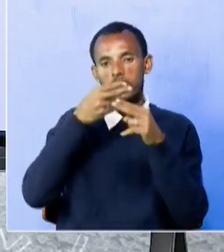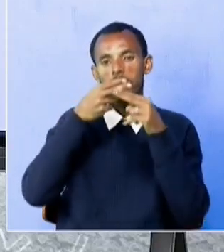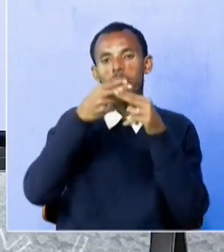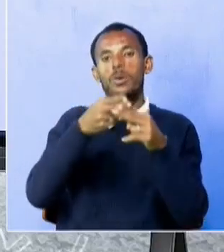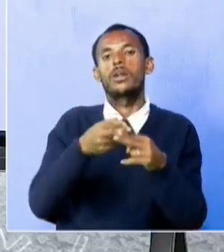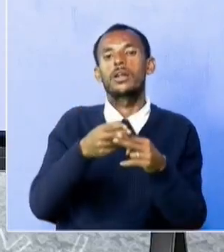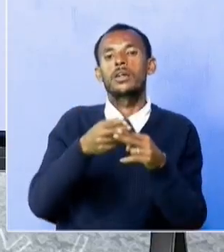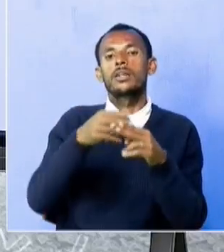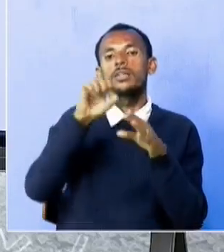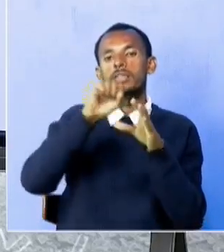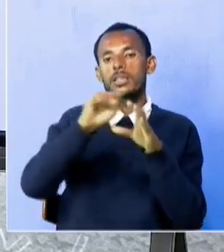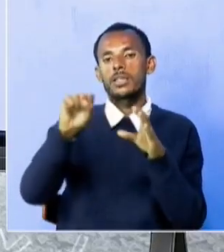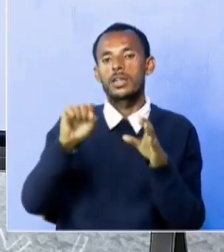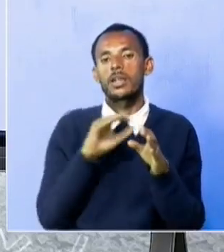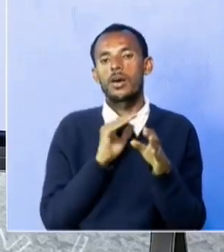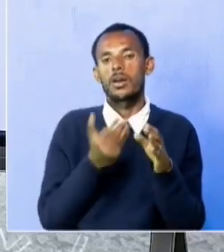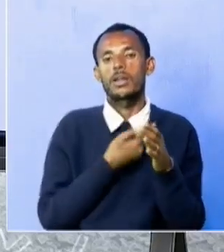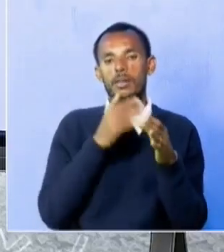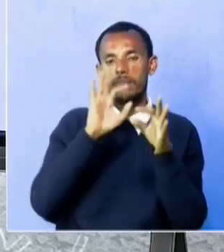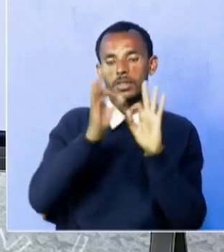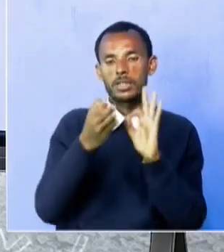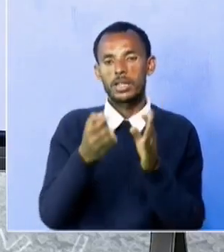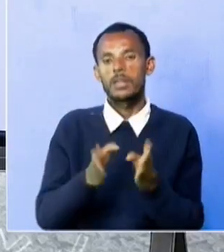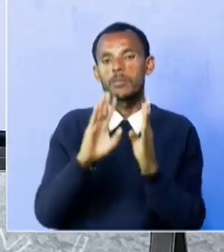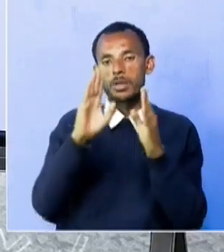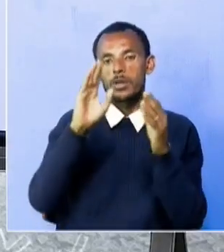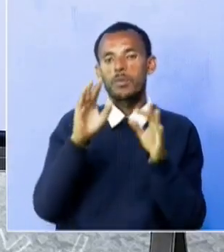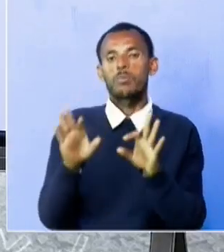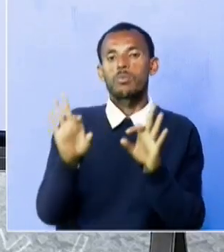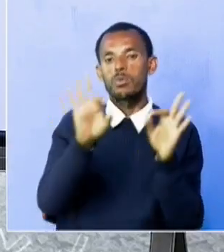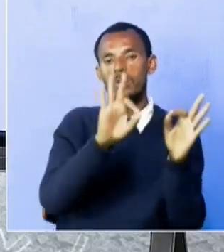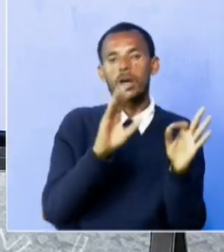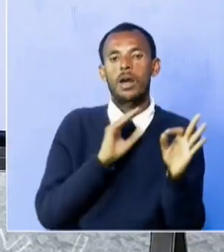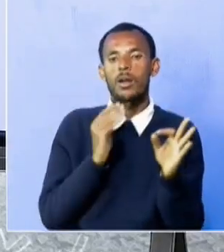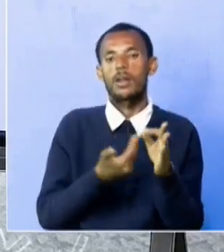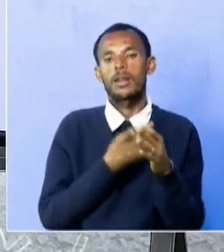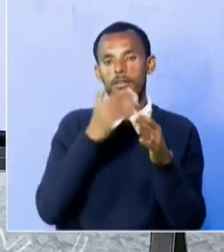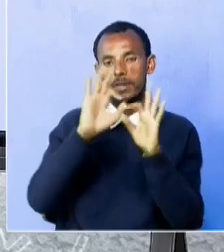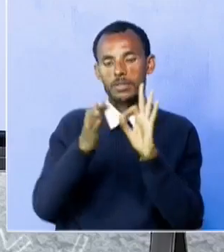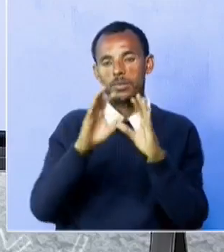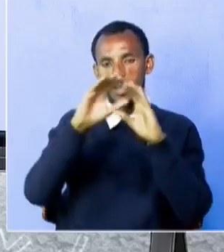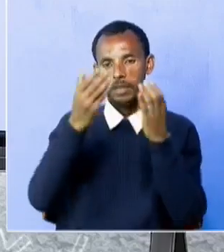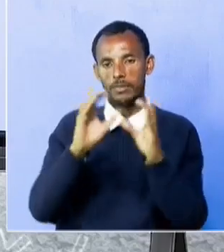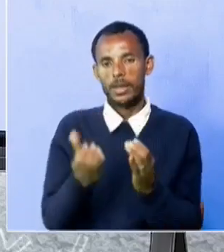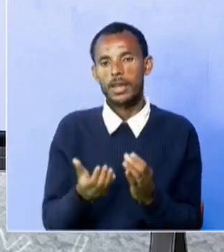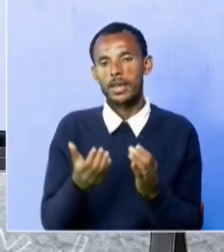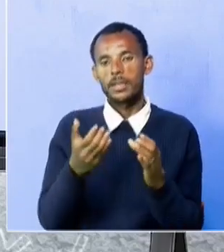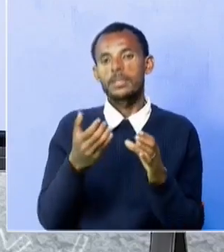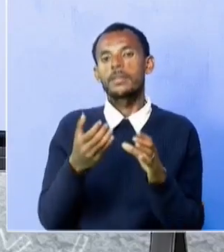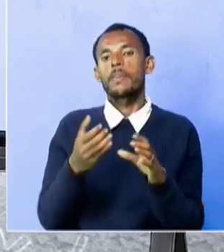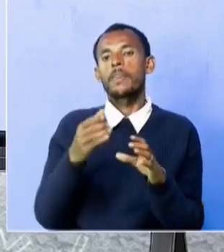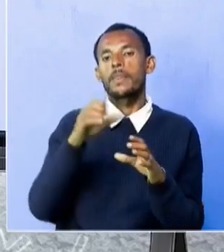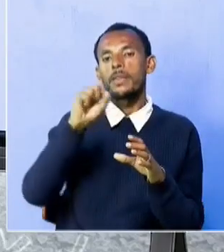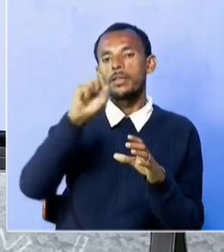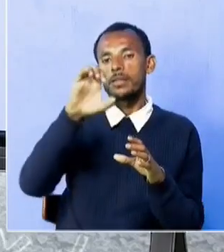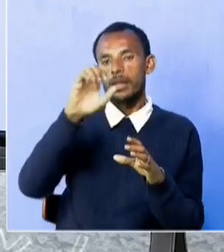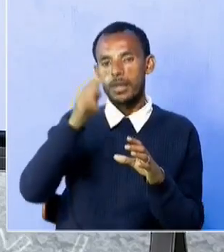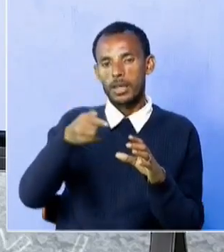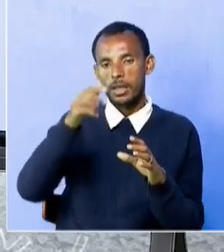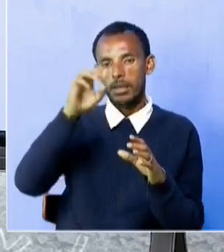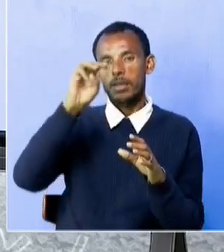on our definition. So let me put the definition first. Then we classify segment as major and